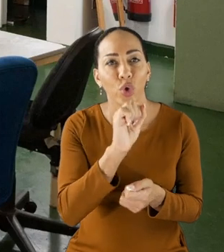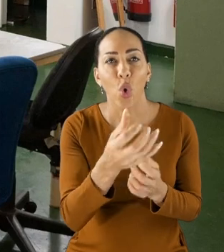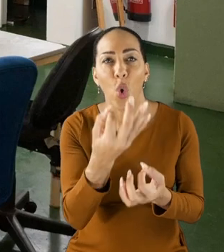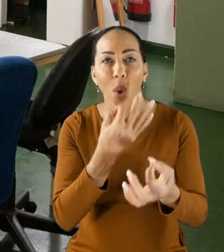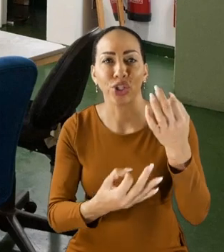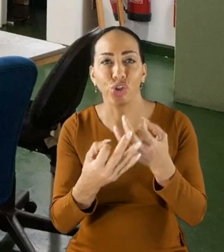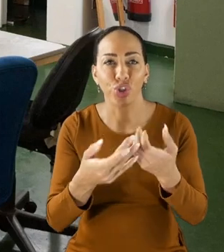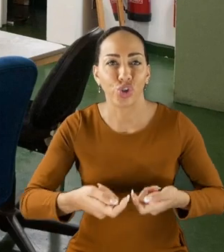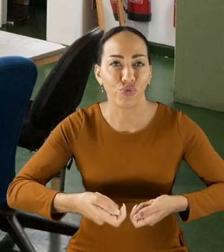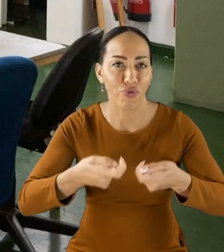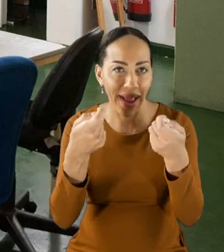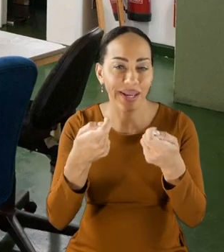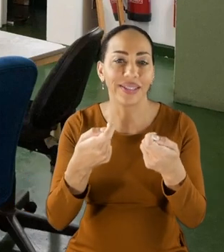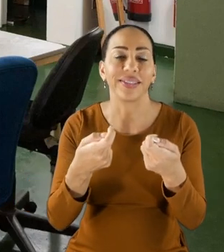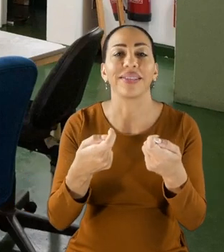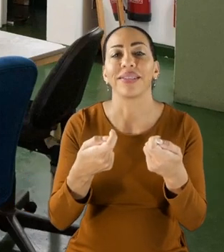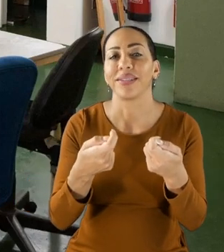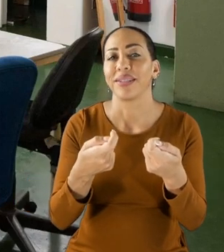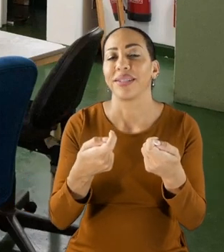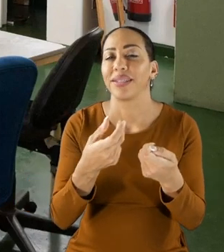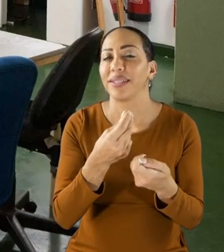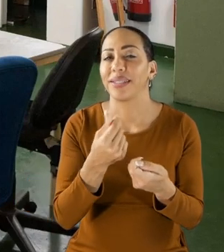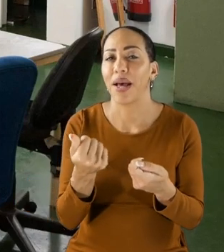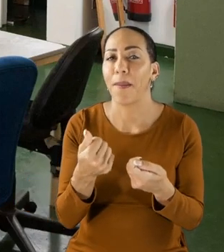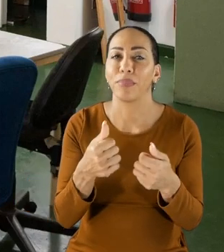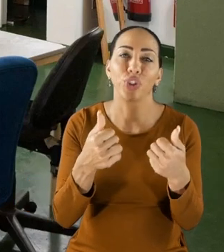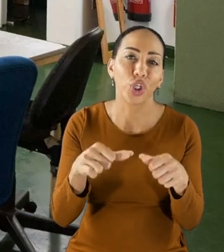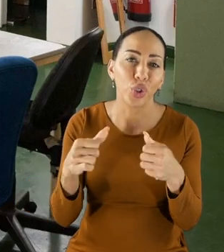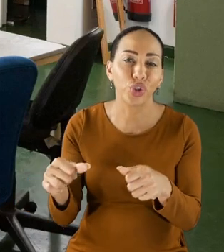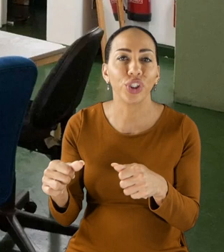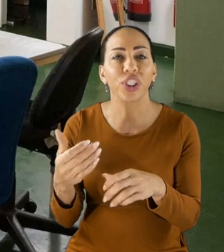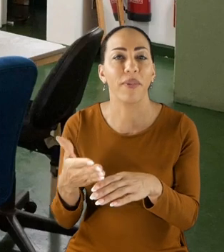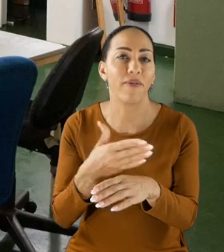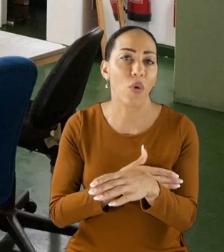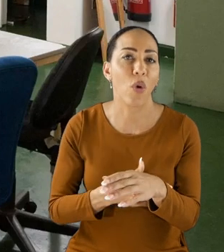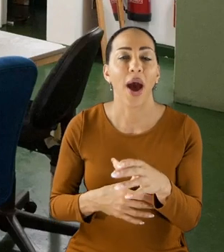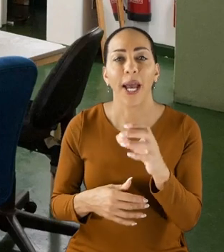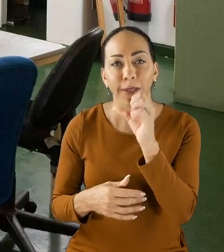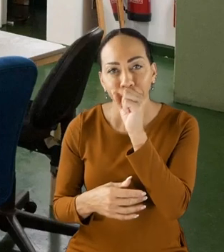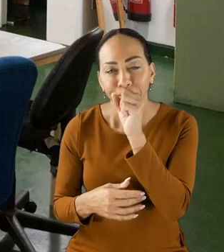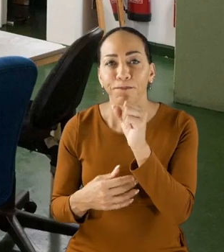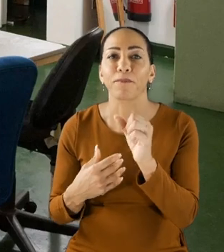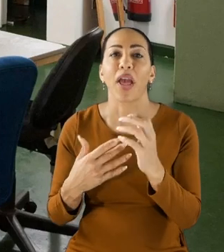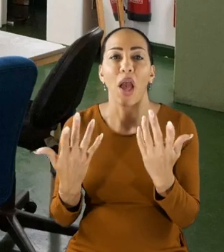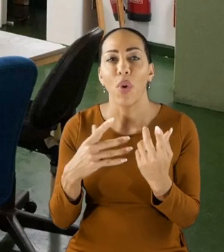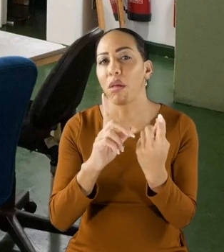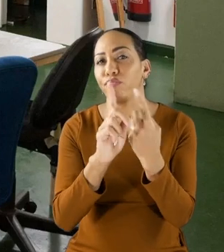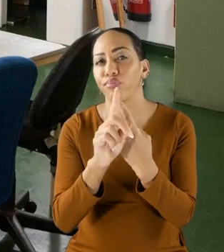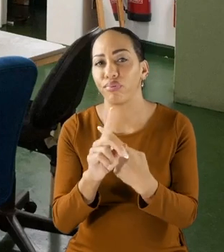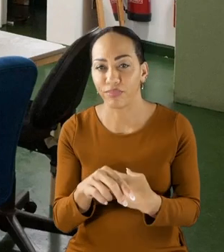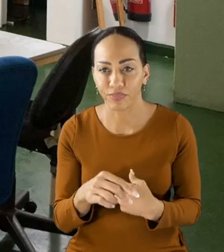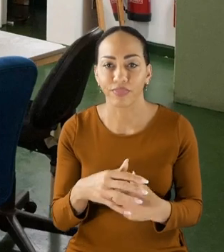today, but mainly the sort of questions you've raised, the sorts of solutions I've sort of muted